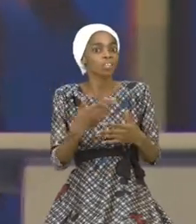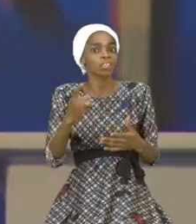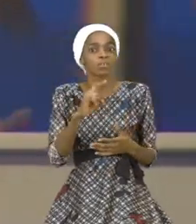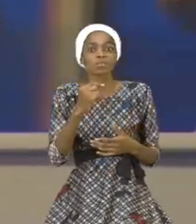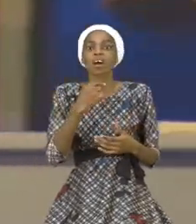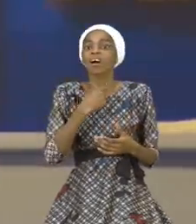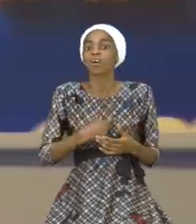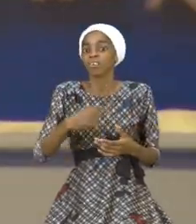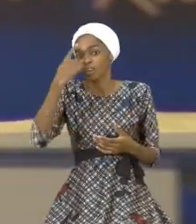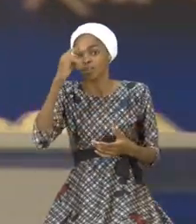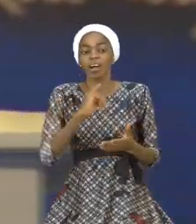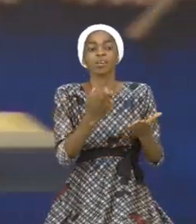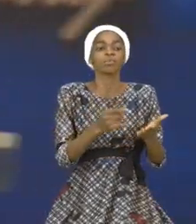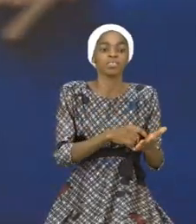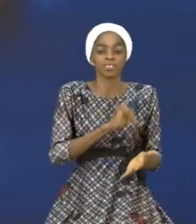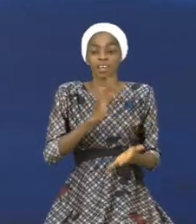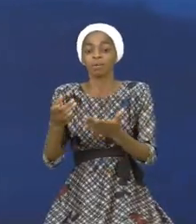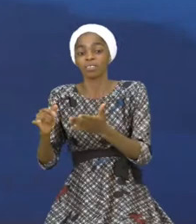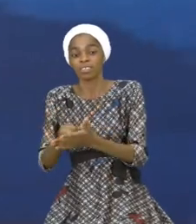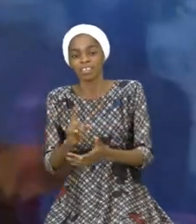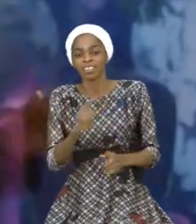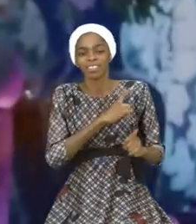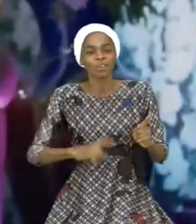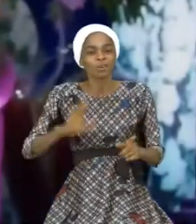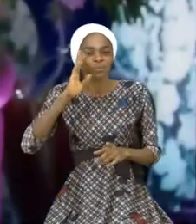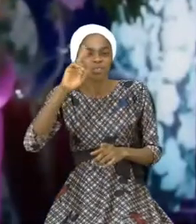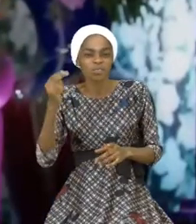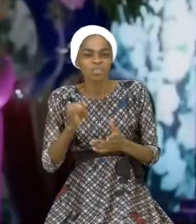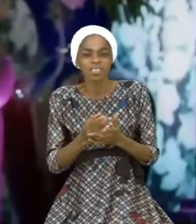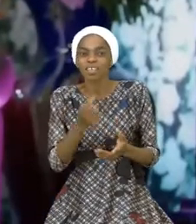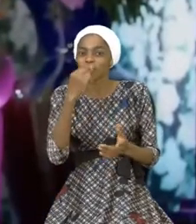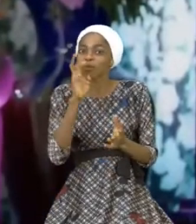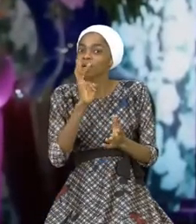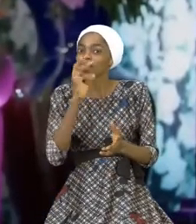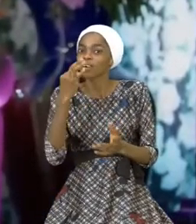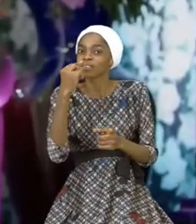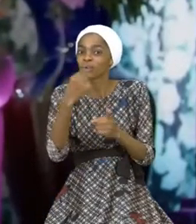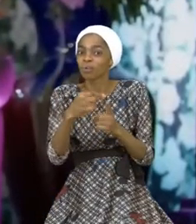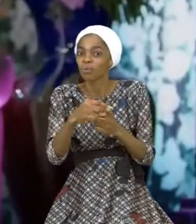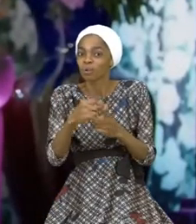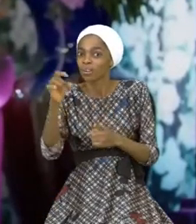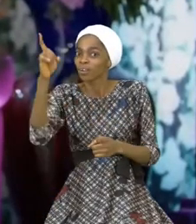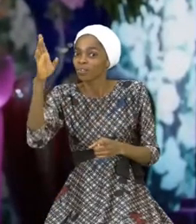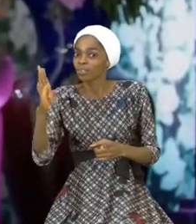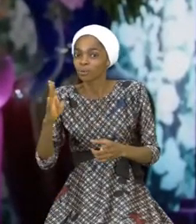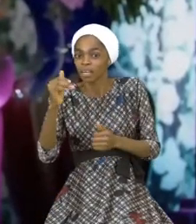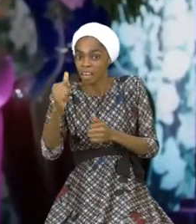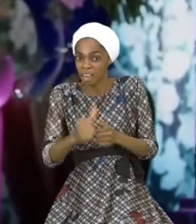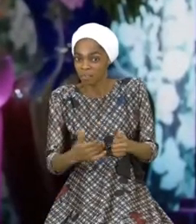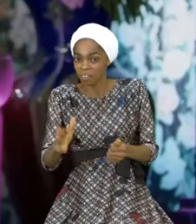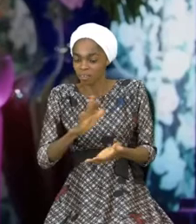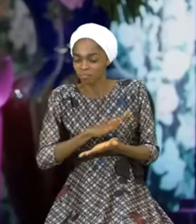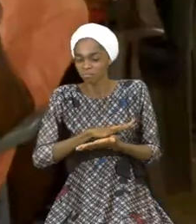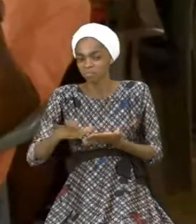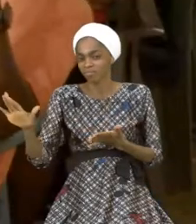want this, I want that, the Lord will use the water of the word. Everything will vanish